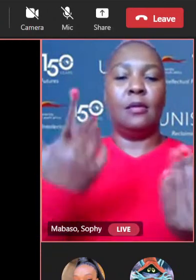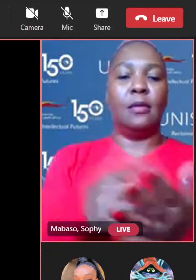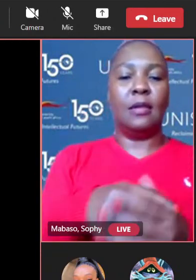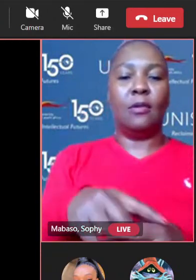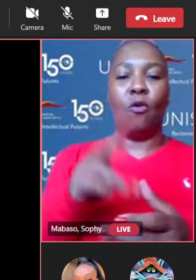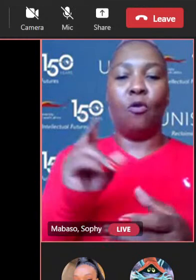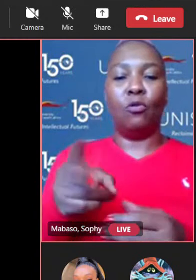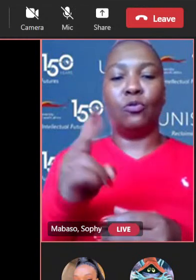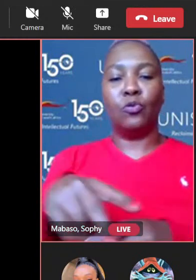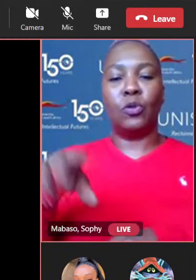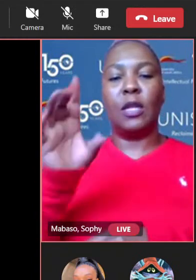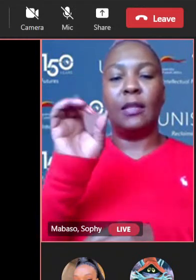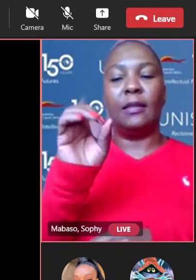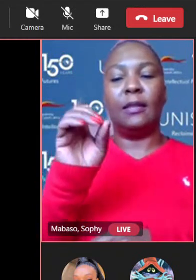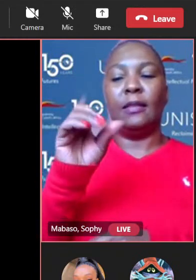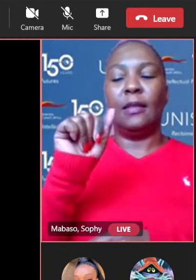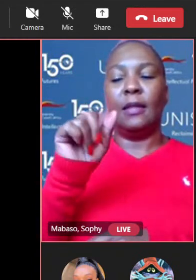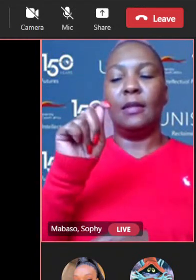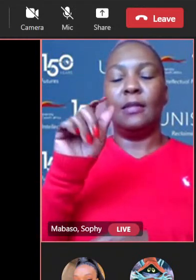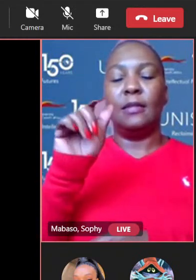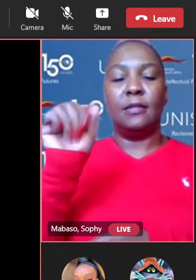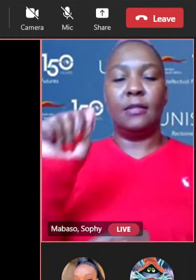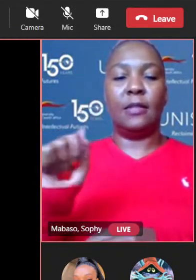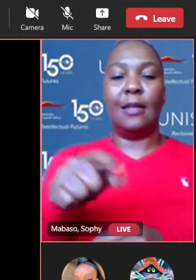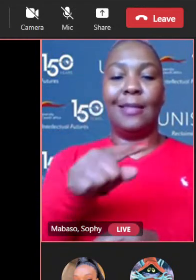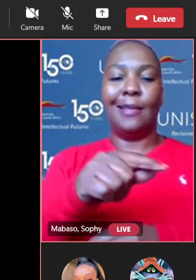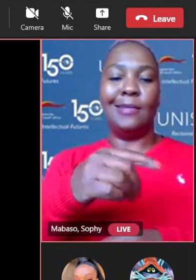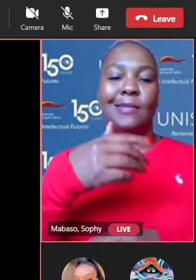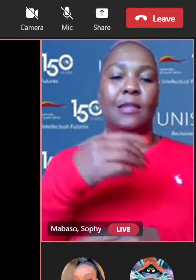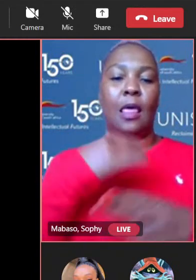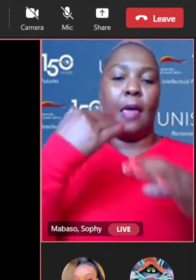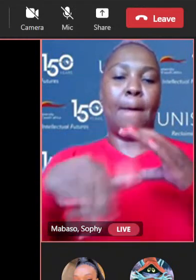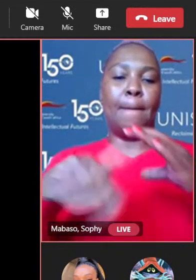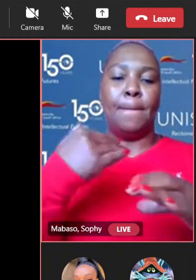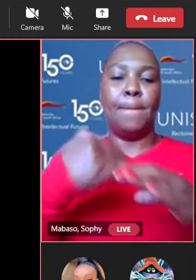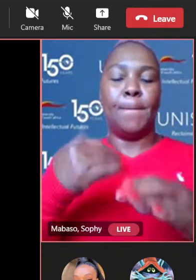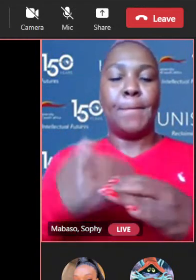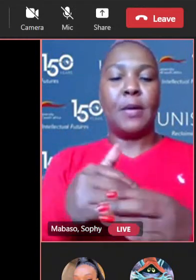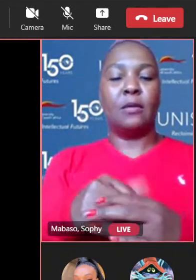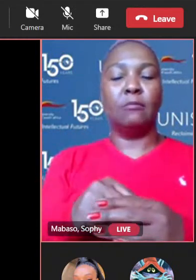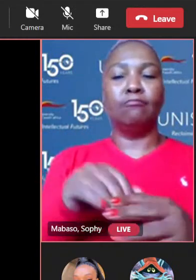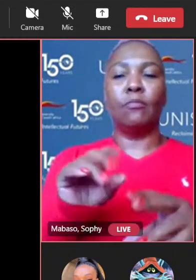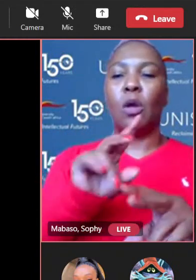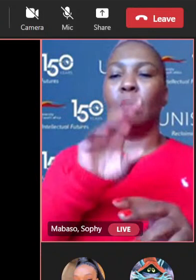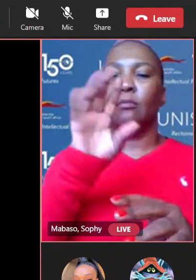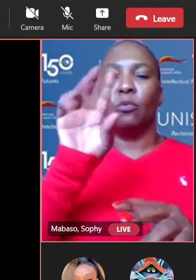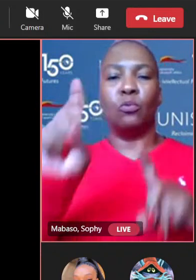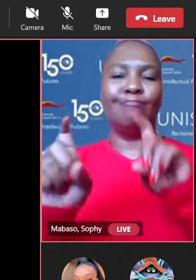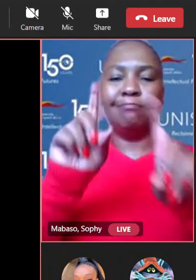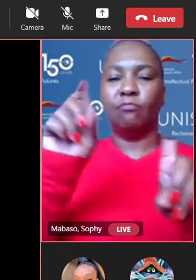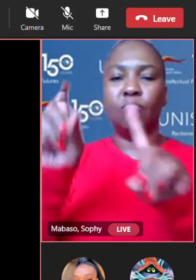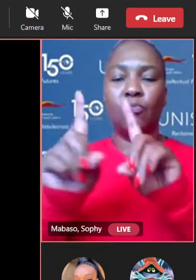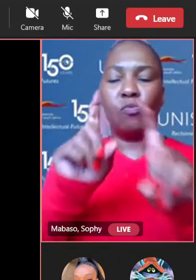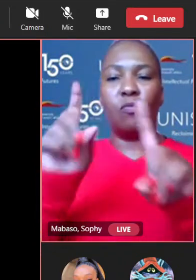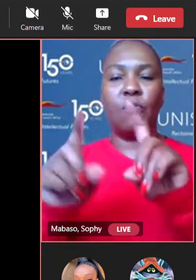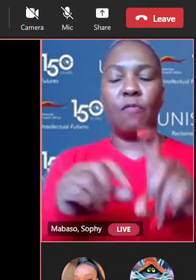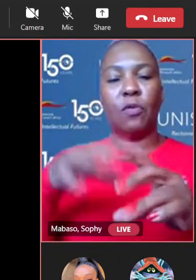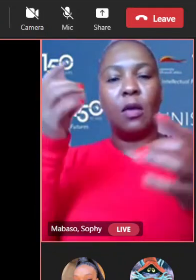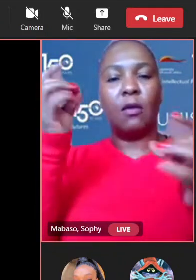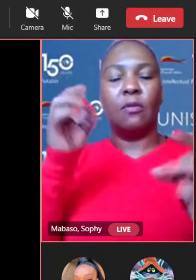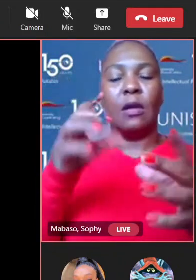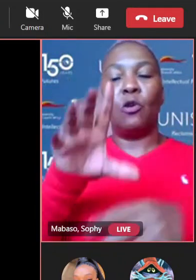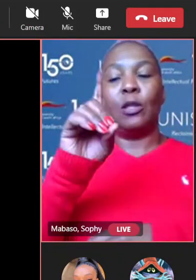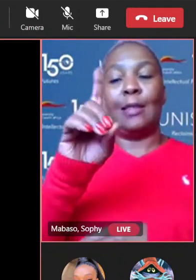Inquiries. This email deals only with inquiries of data. You haven't received your